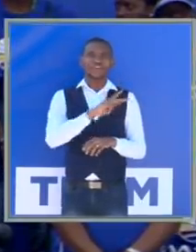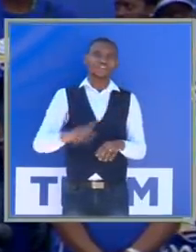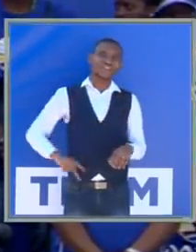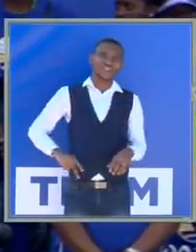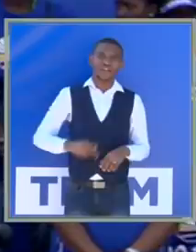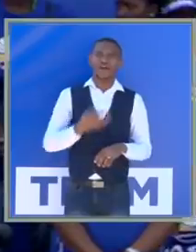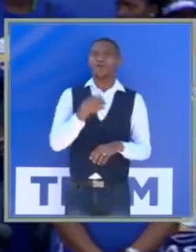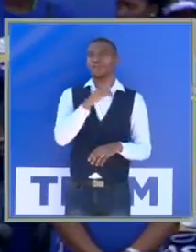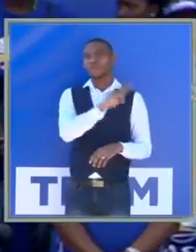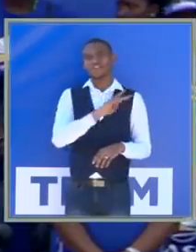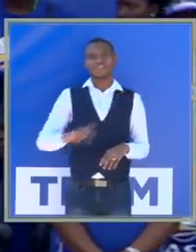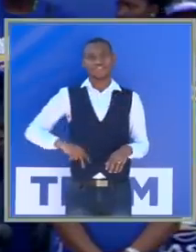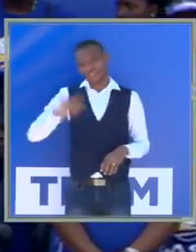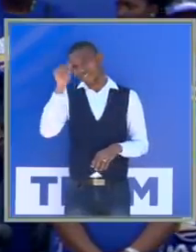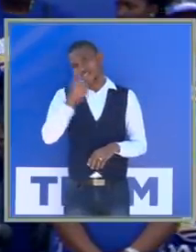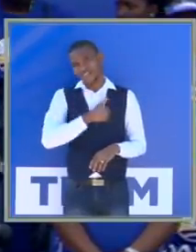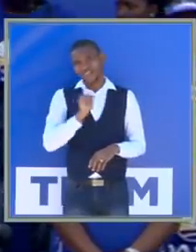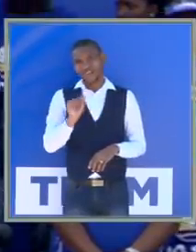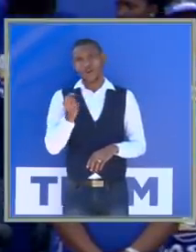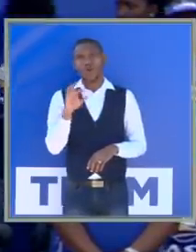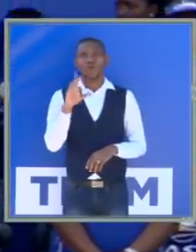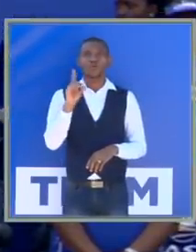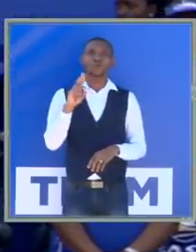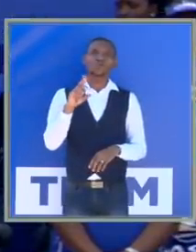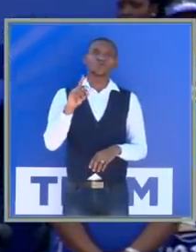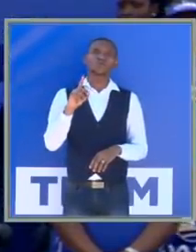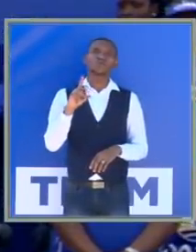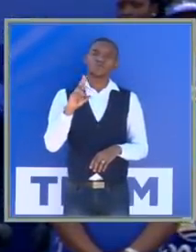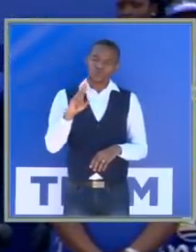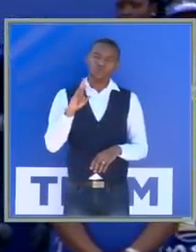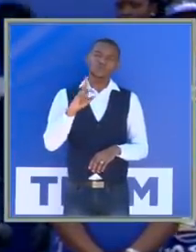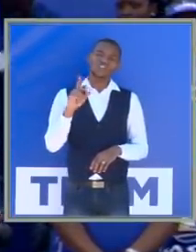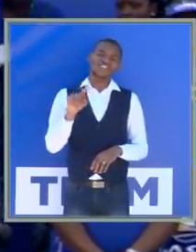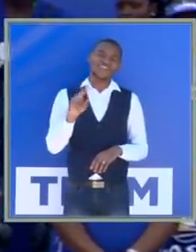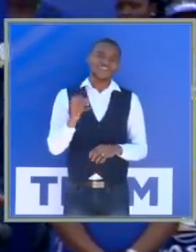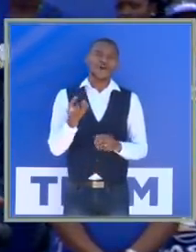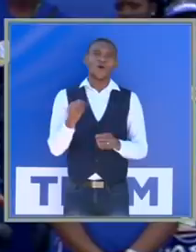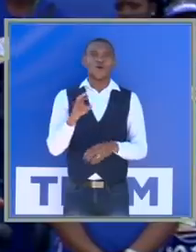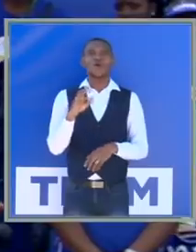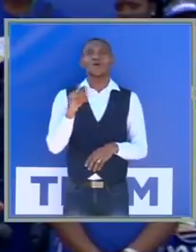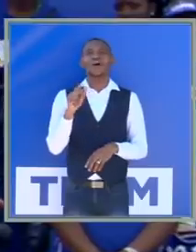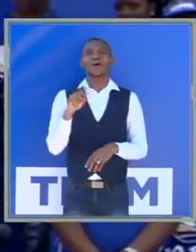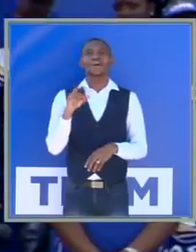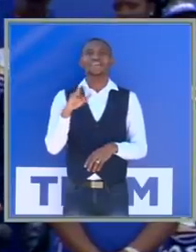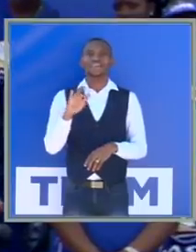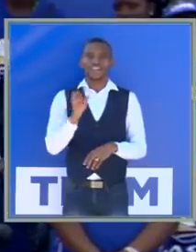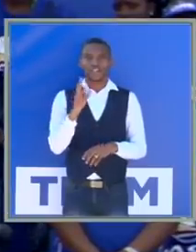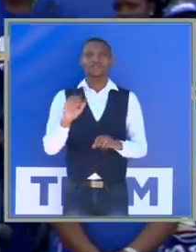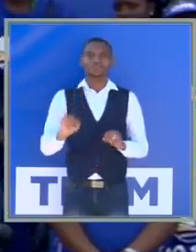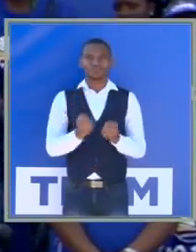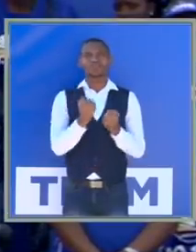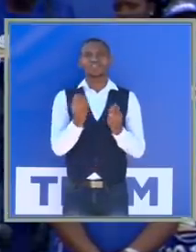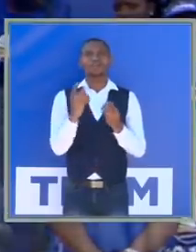the president's son. I don't care if you're Tutuzano or Andile. I don't care. If you commit a crime, you can